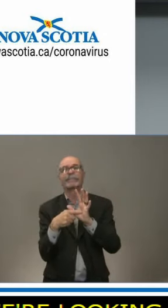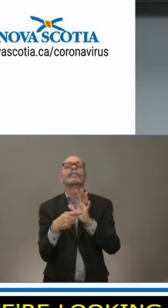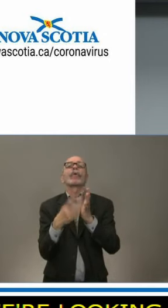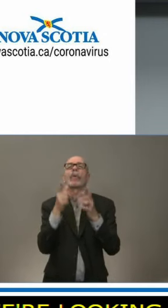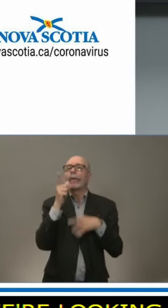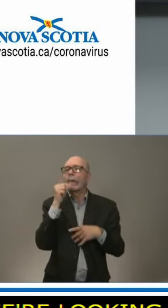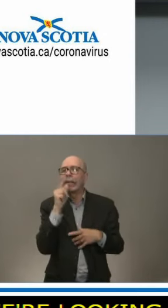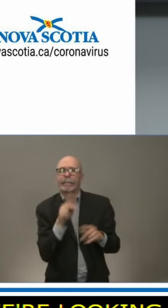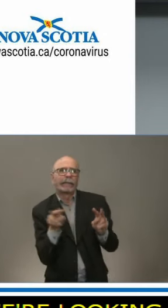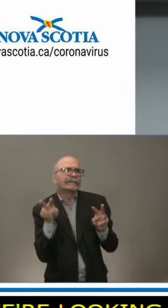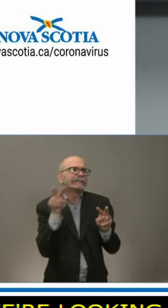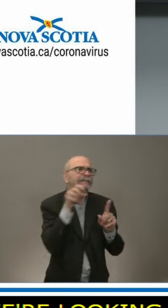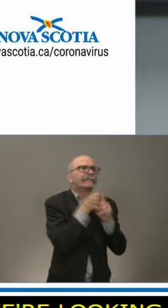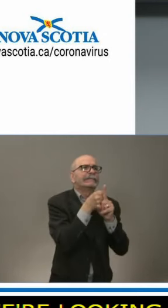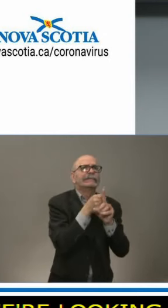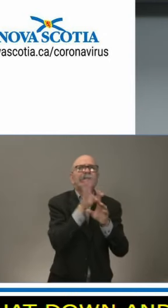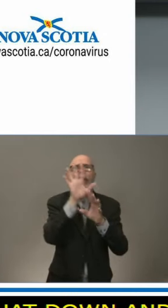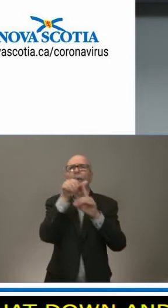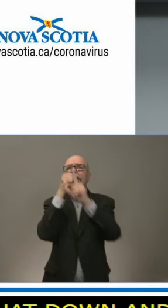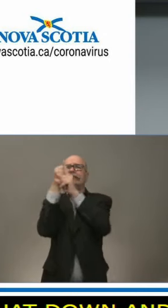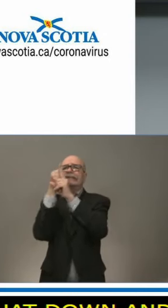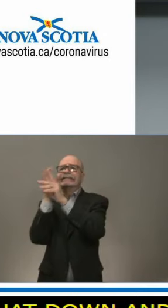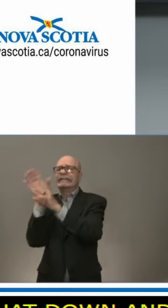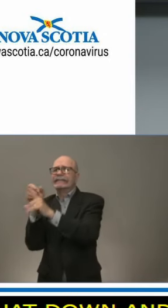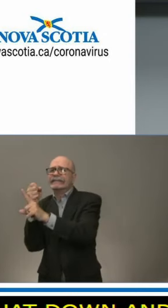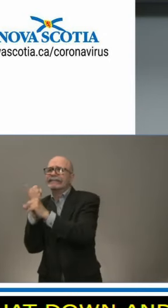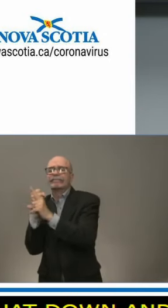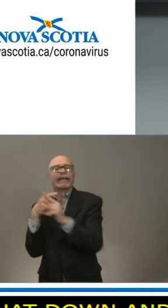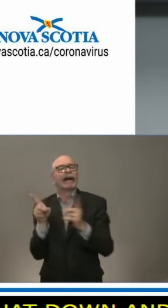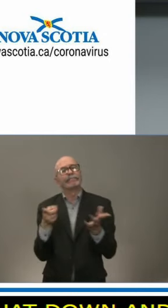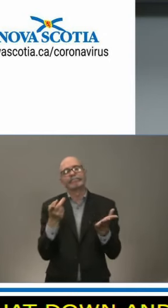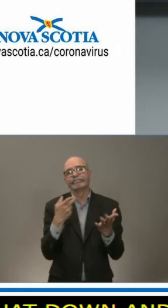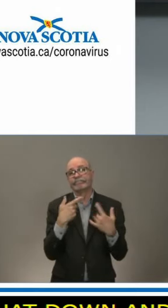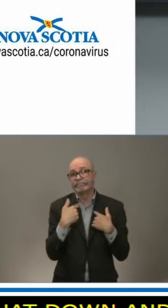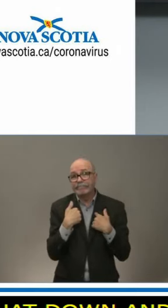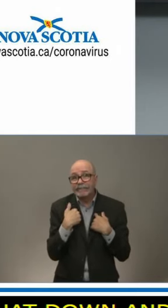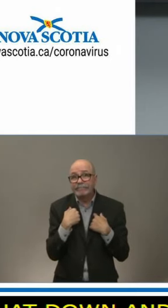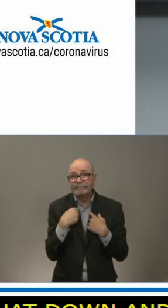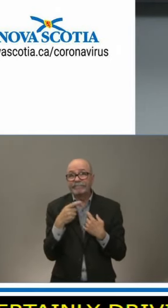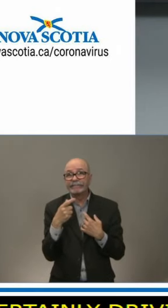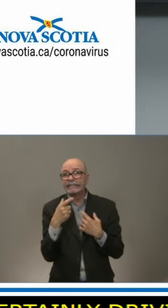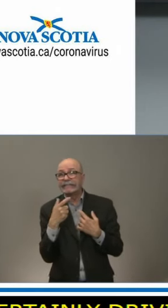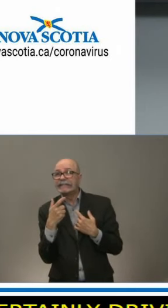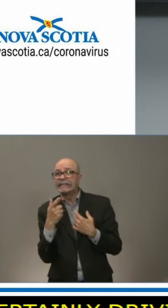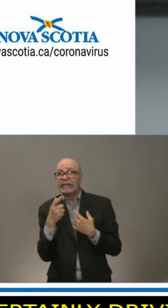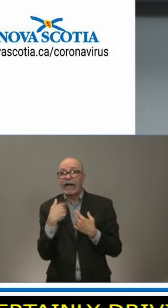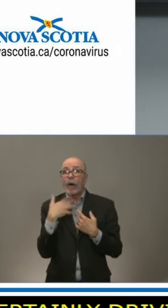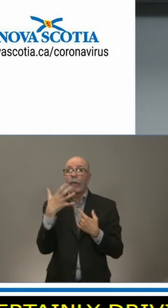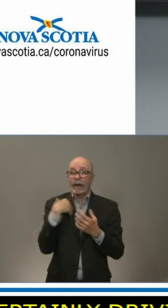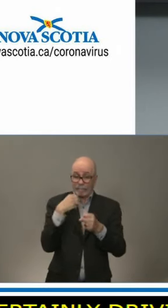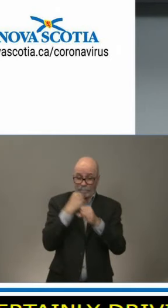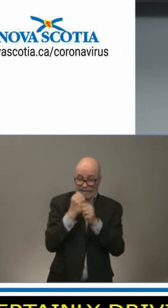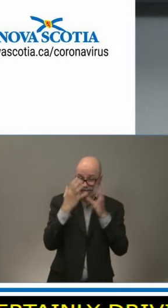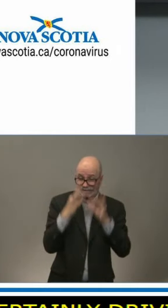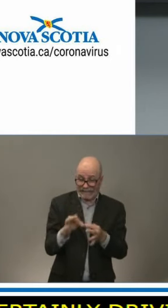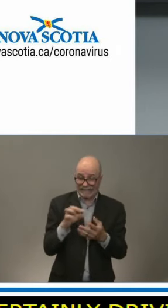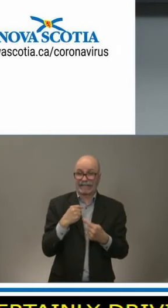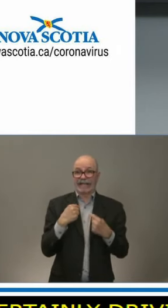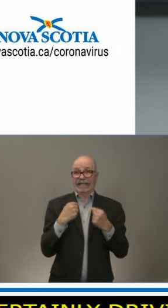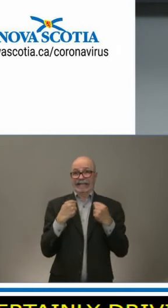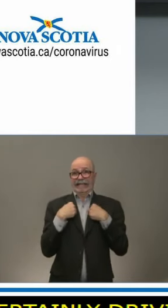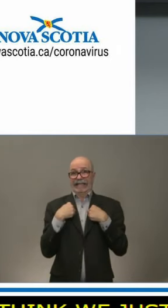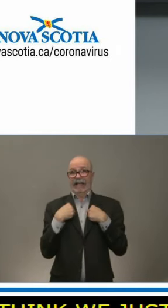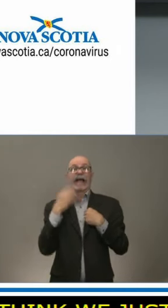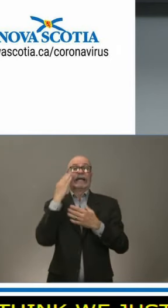I think we all need to make look at there's pros and cons of every decision decision we make. And we're in the middle